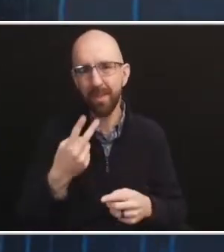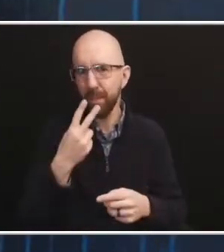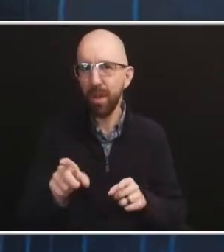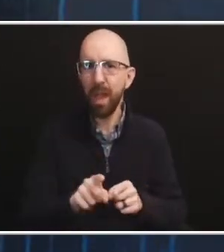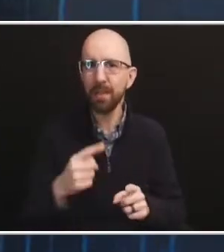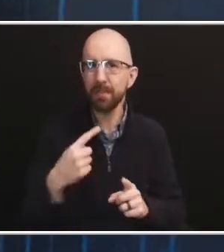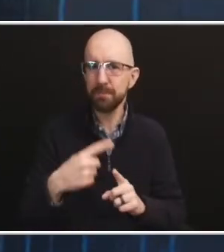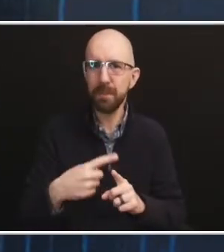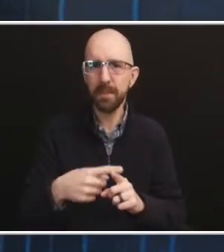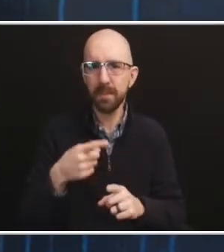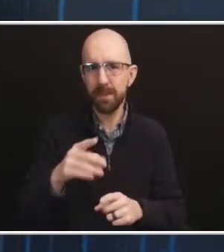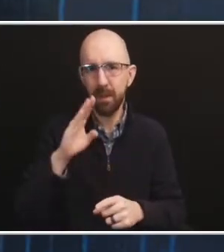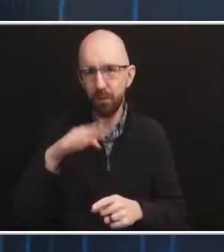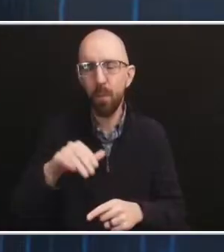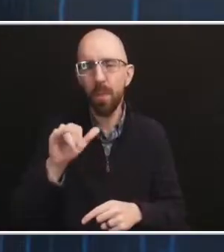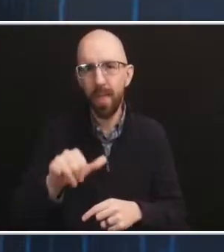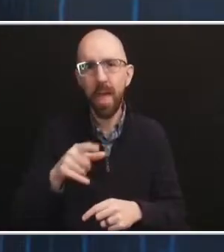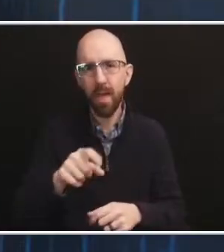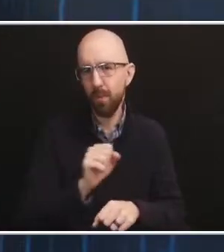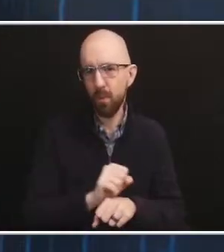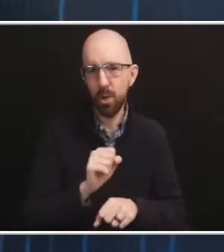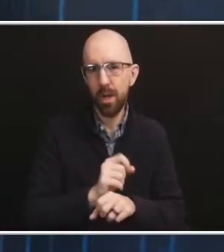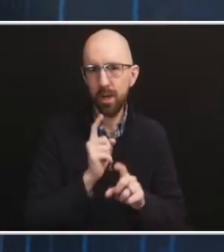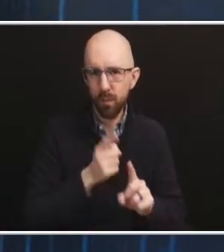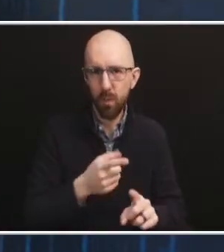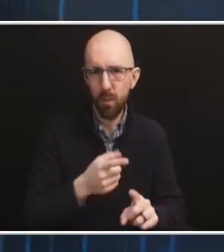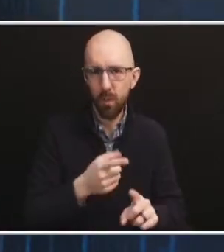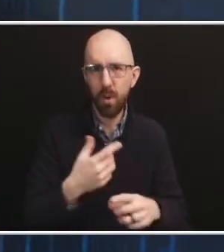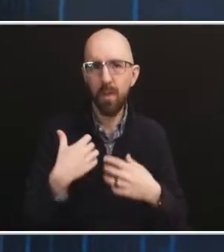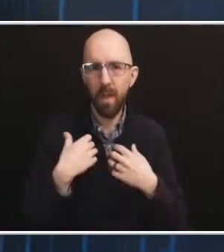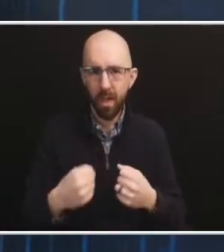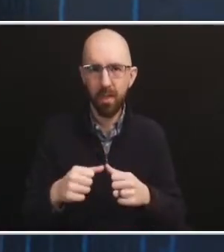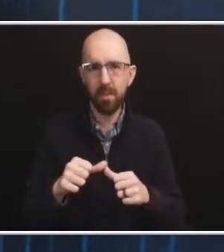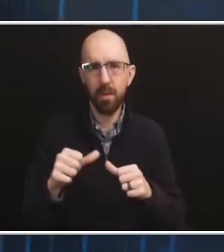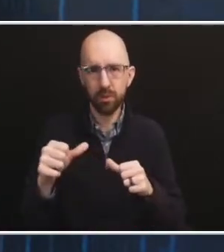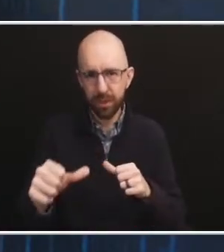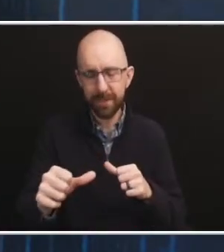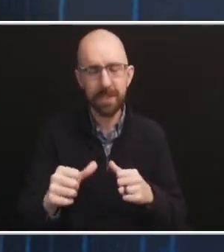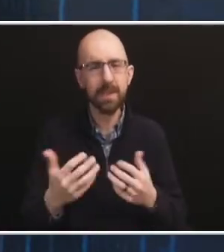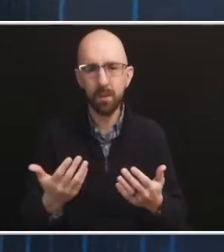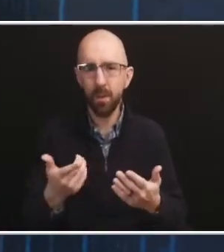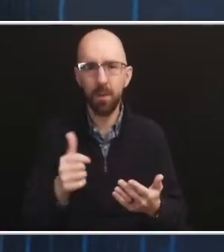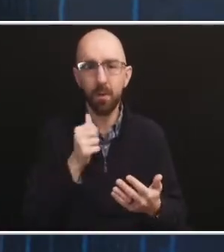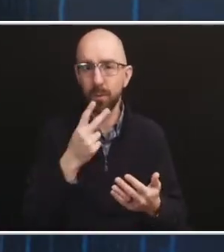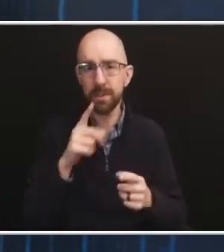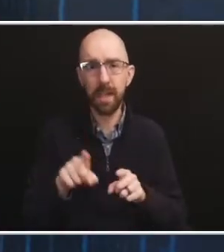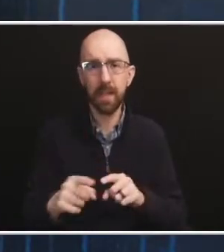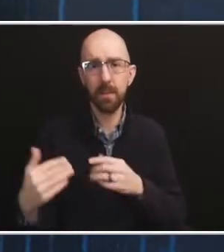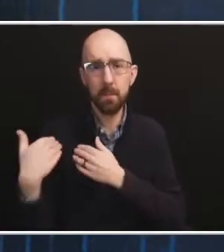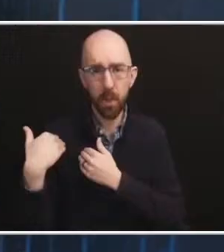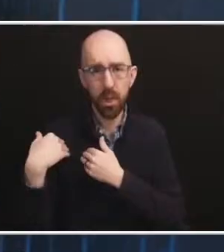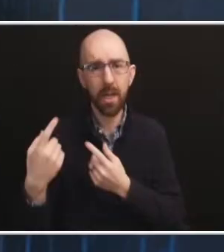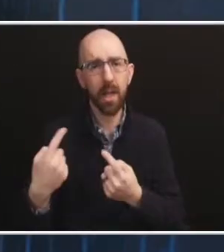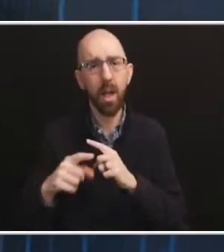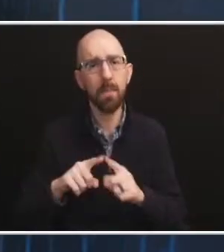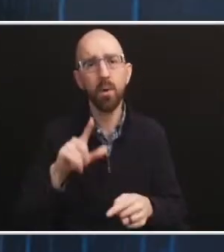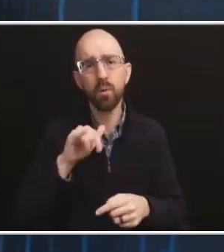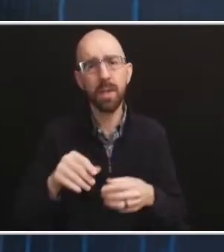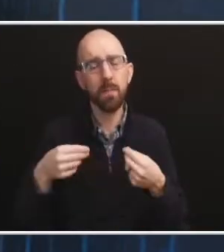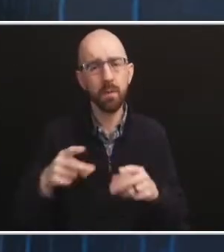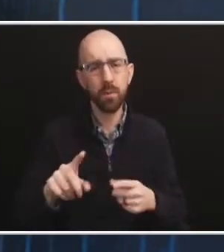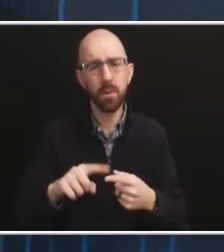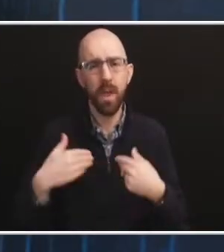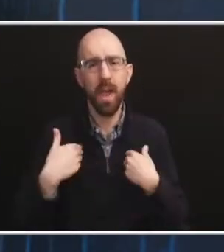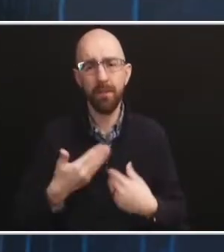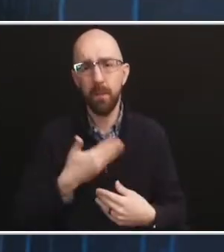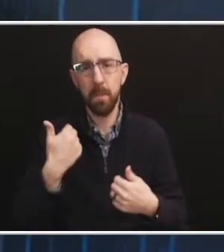that, they're working towards their health and longevity, and so they don't see it as a burden to come here, but really as an opportunity to have the best life that they can.